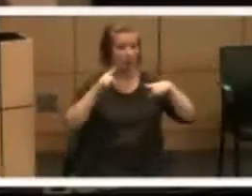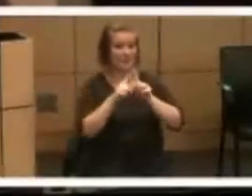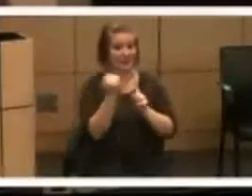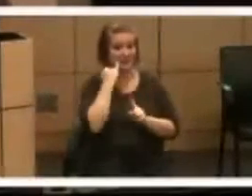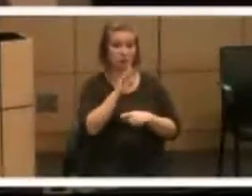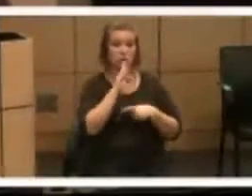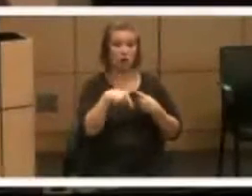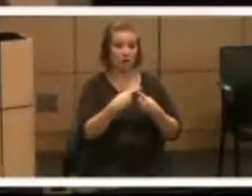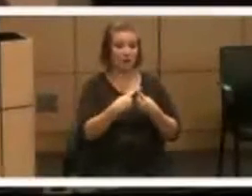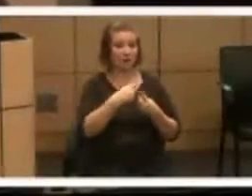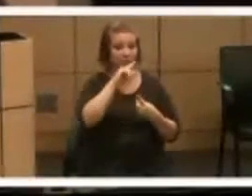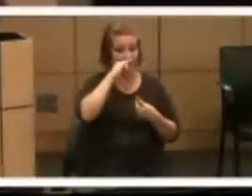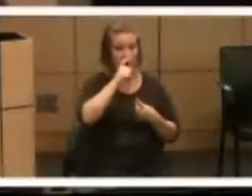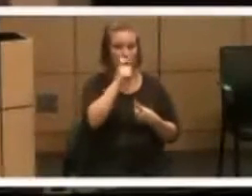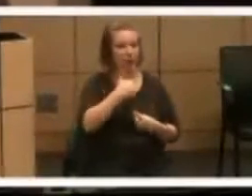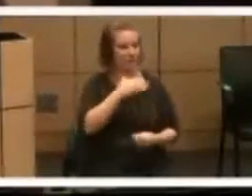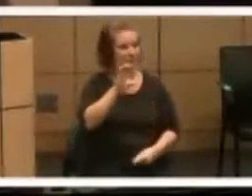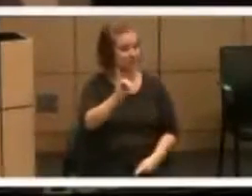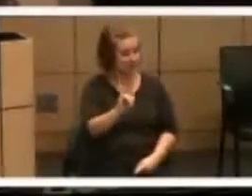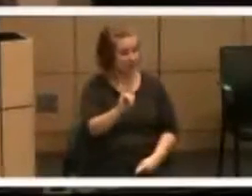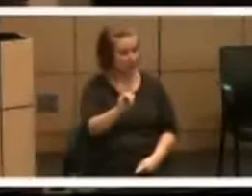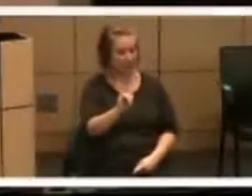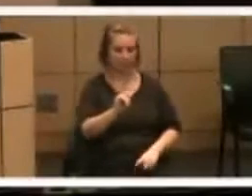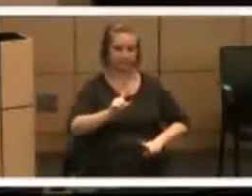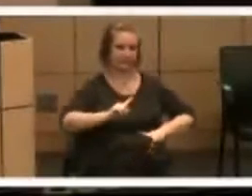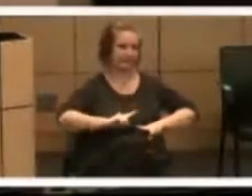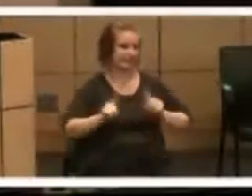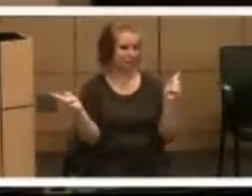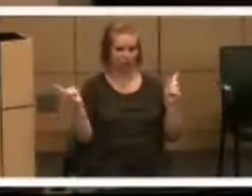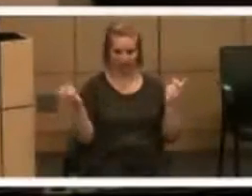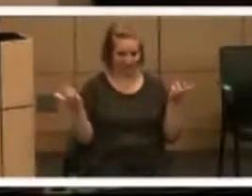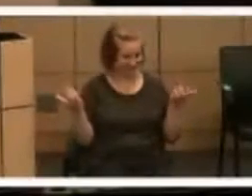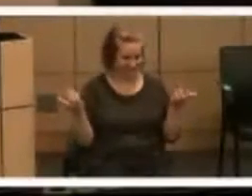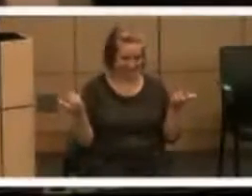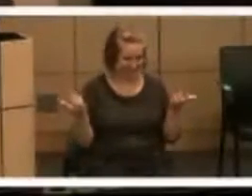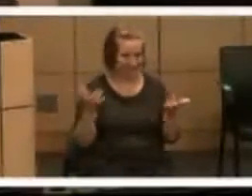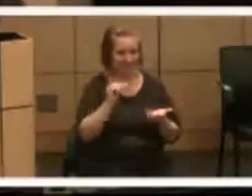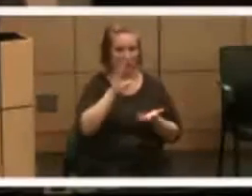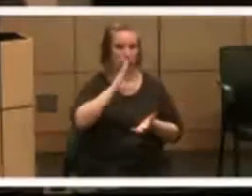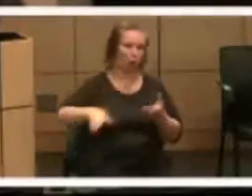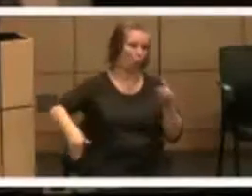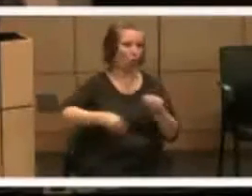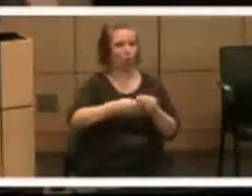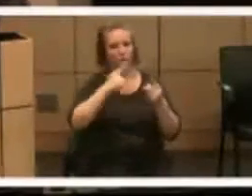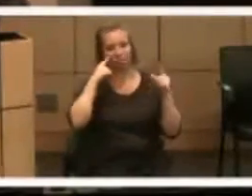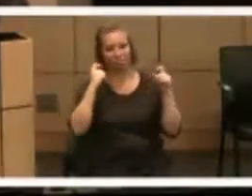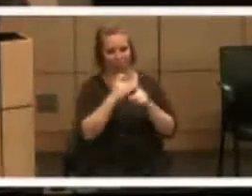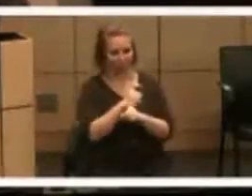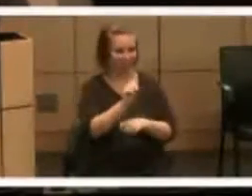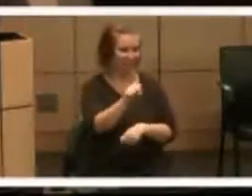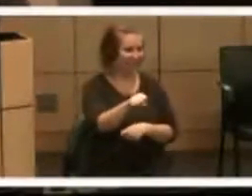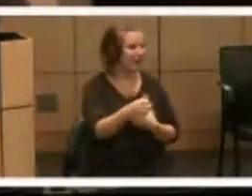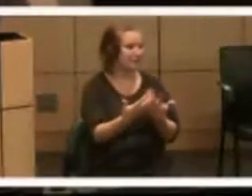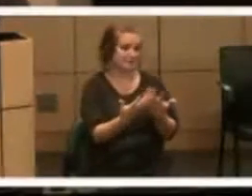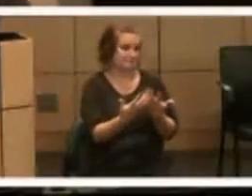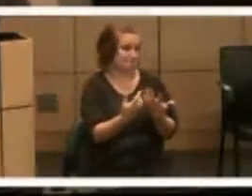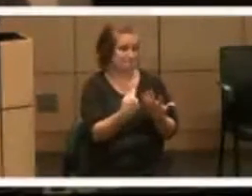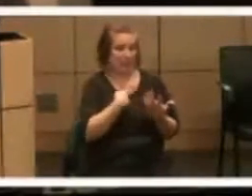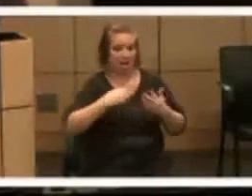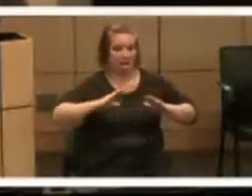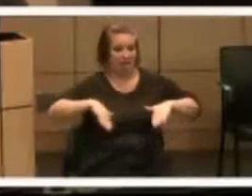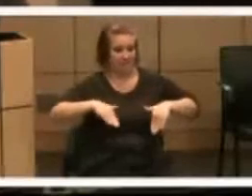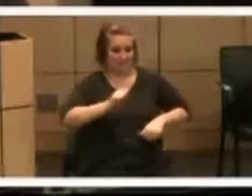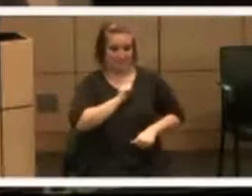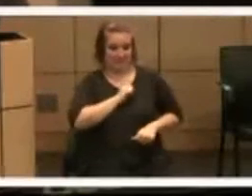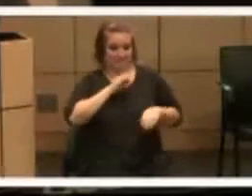with cochlear implants, it's a whole different set. And yeah, so that adds to the complexity. And I really haven't focused at all